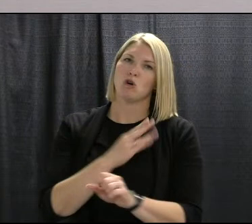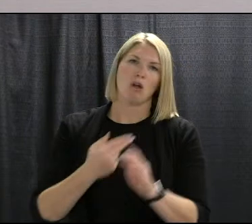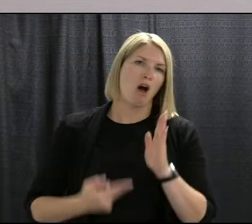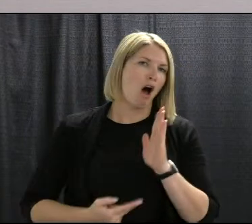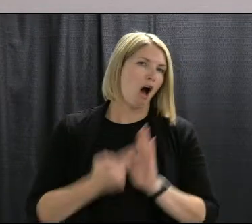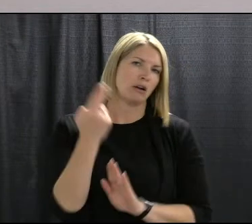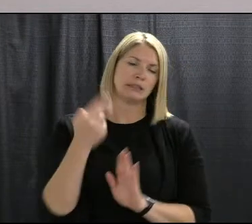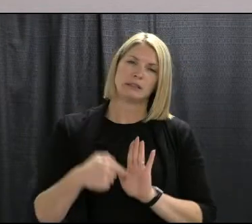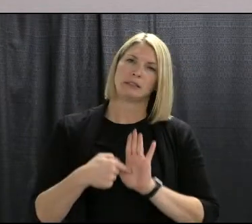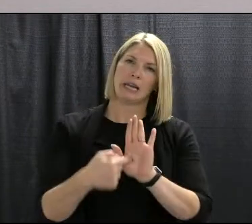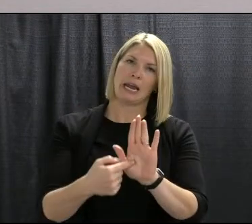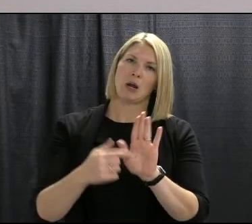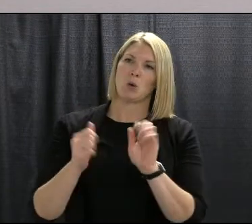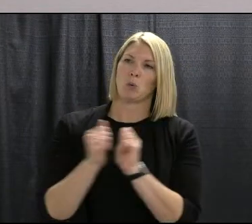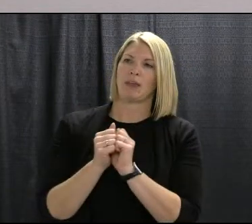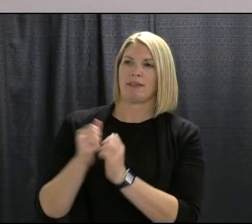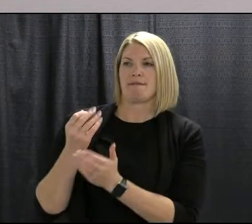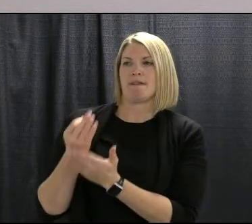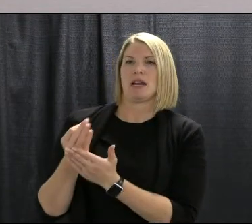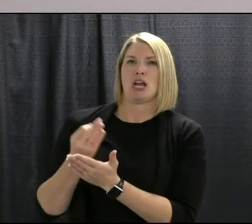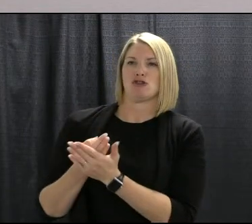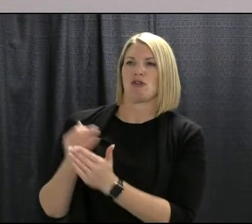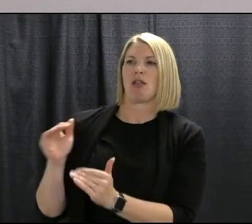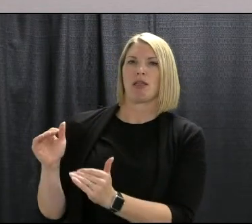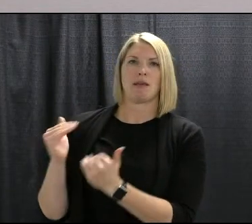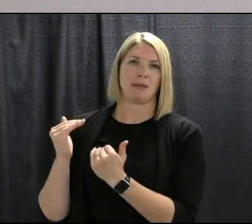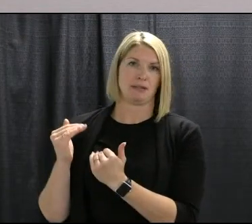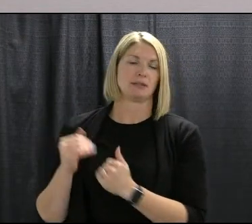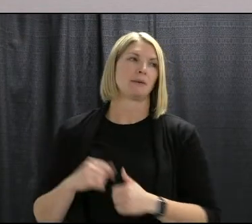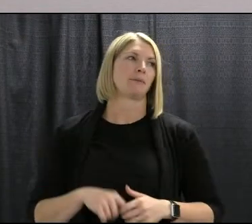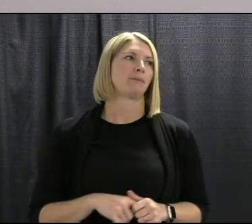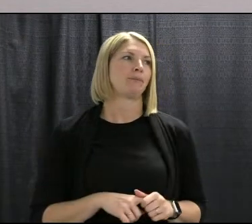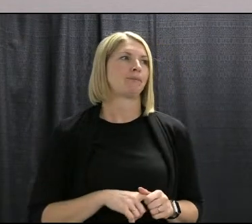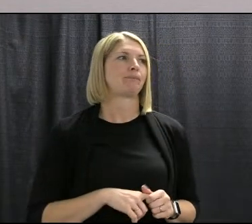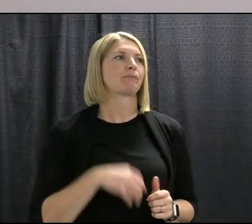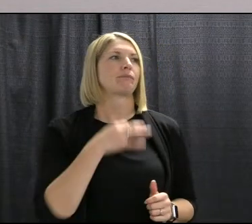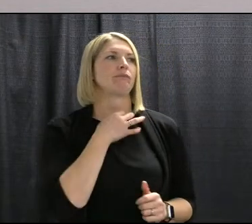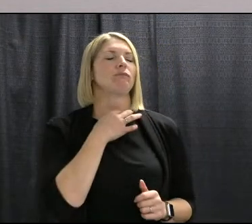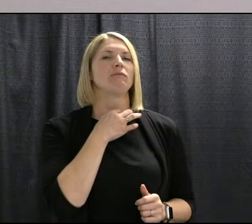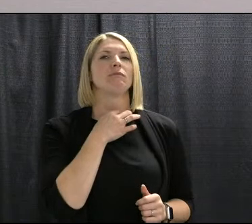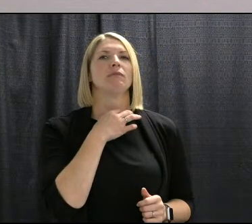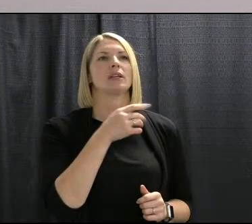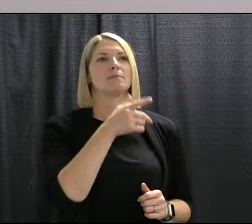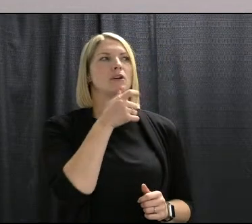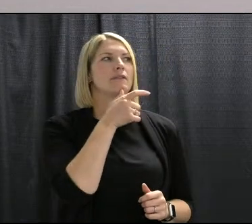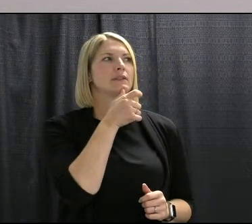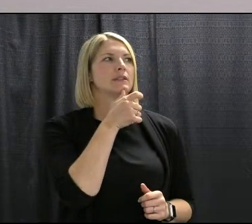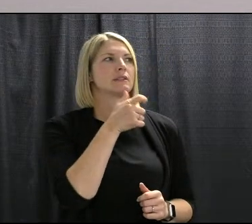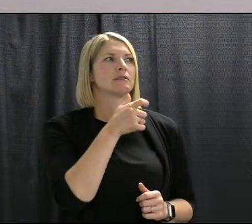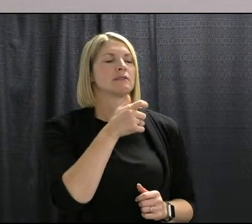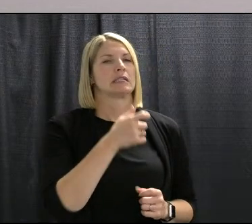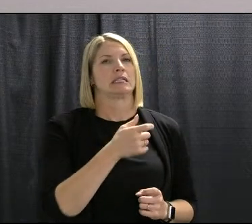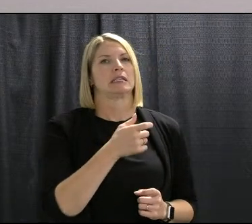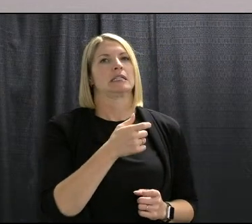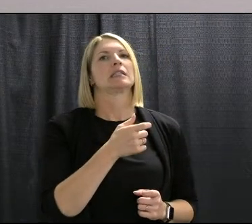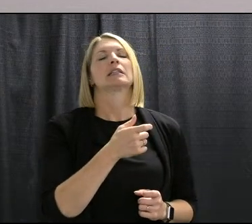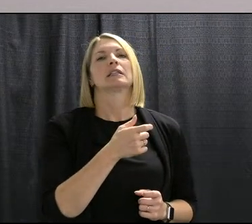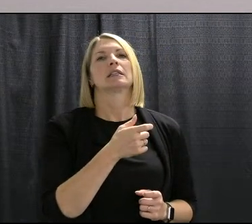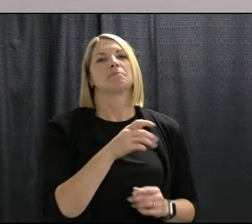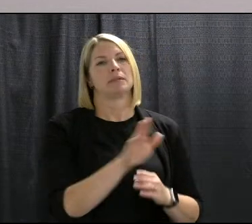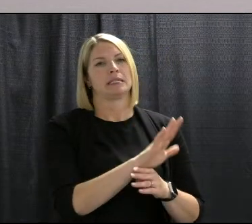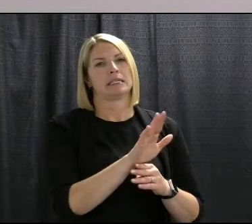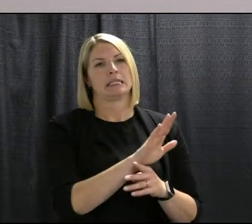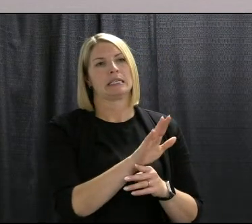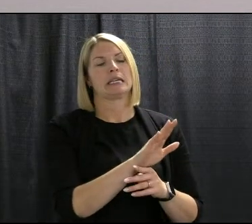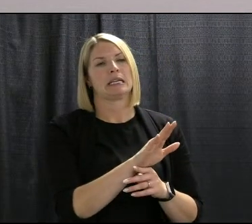our fiscal reality, what we have to work with. Should the private sector take this as a signal that private sector pay equity